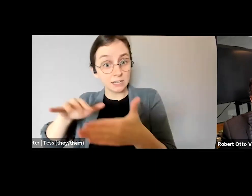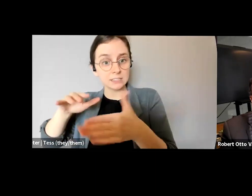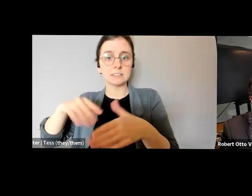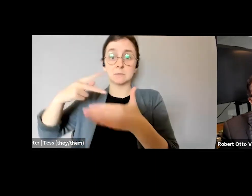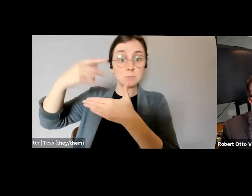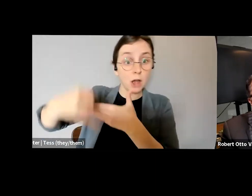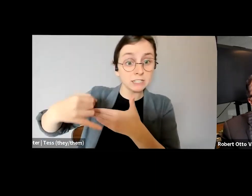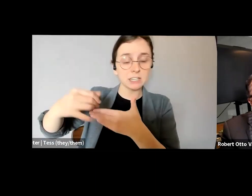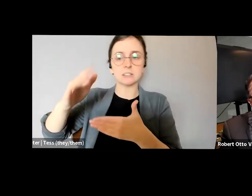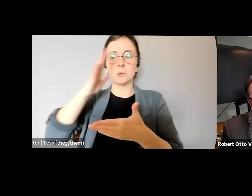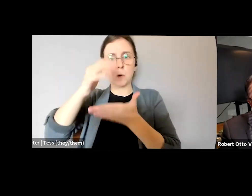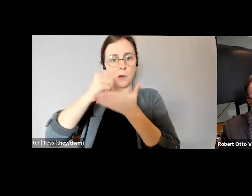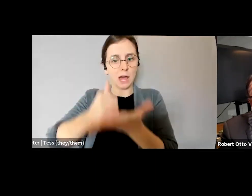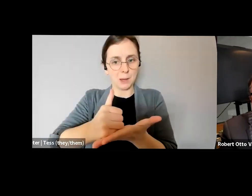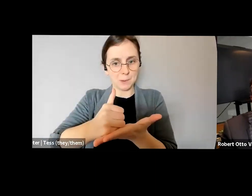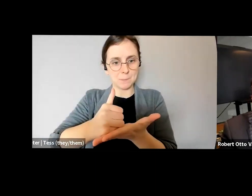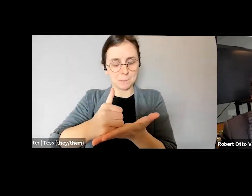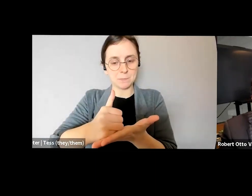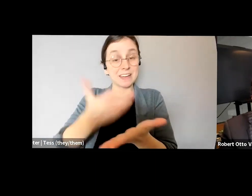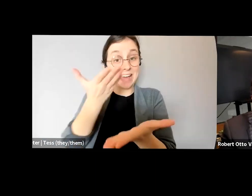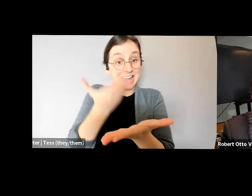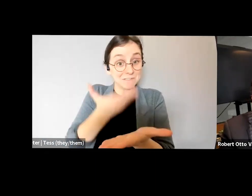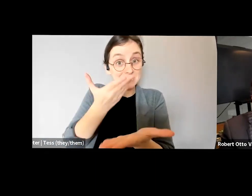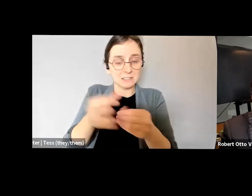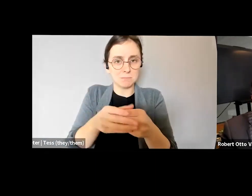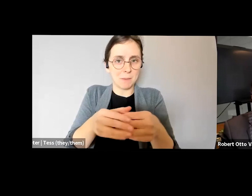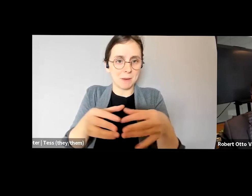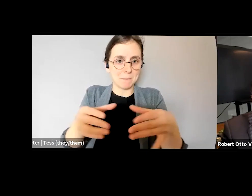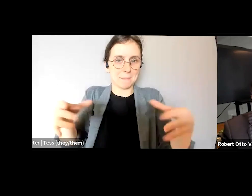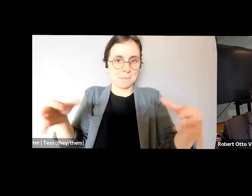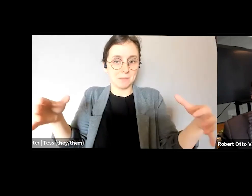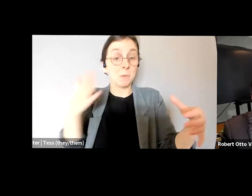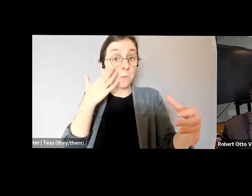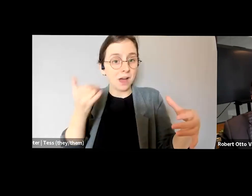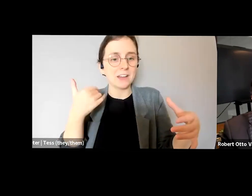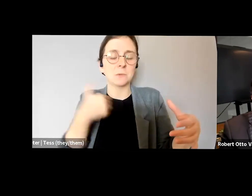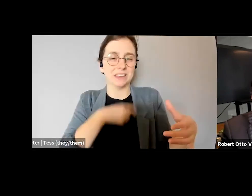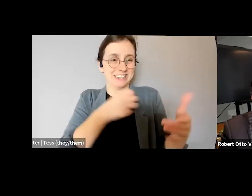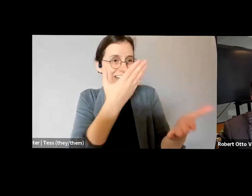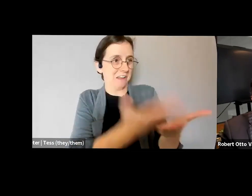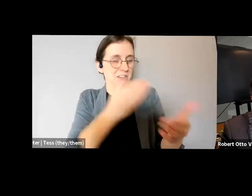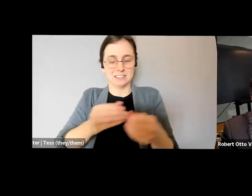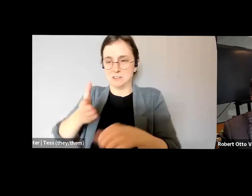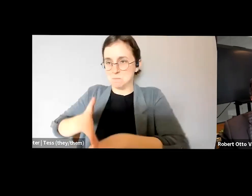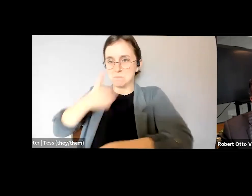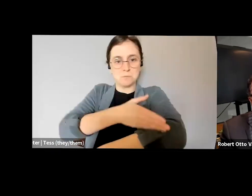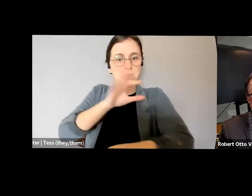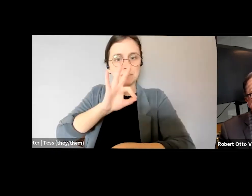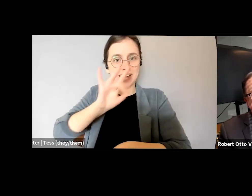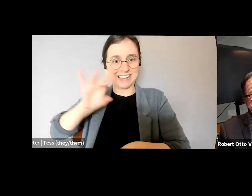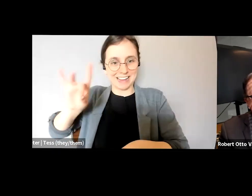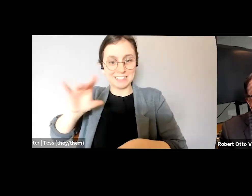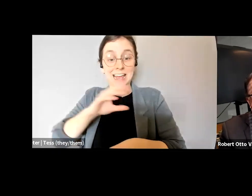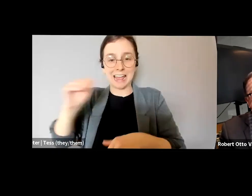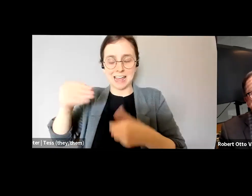help build the evidence base that's necessary to improve 988 and to expand its capacity to care for